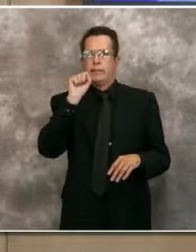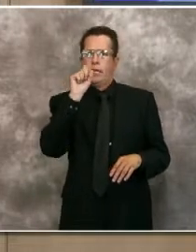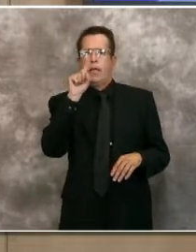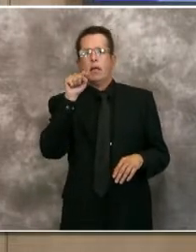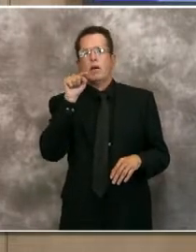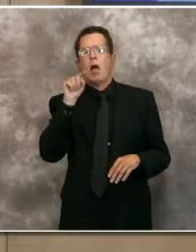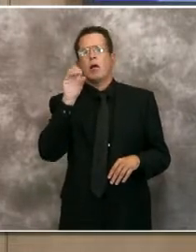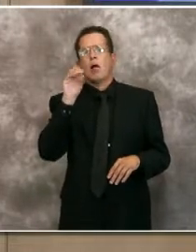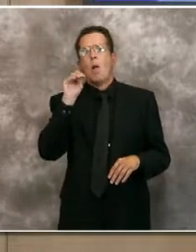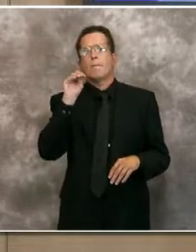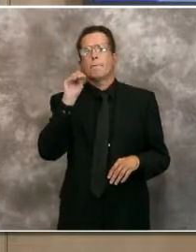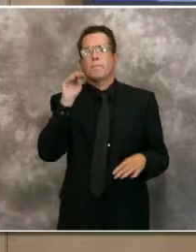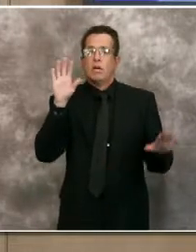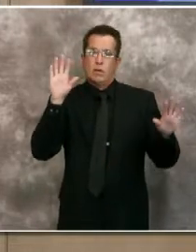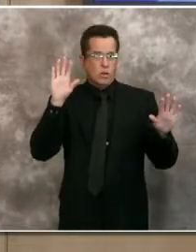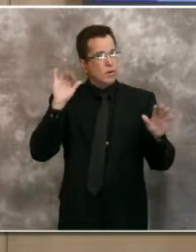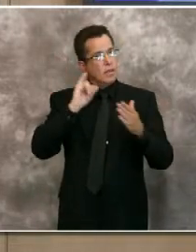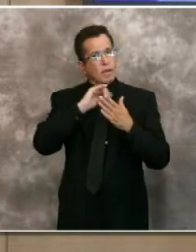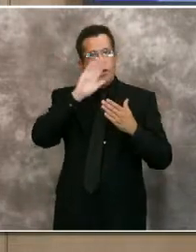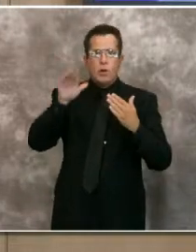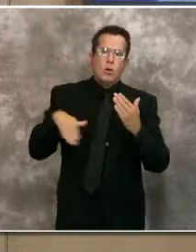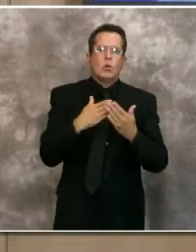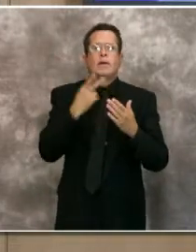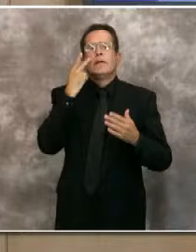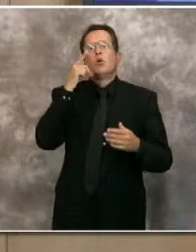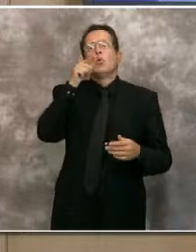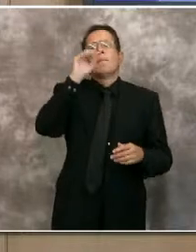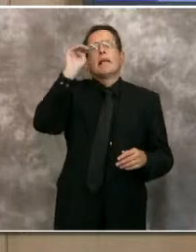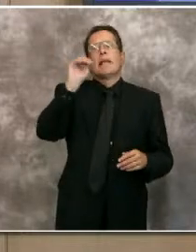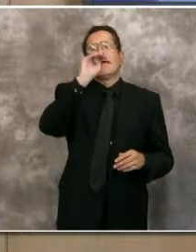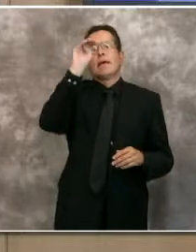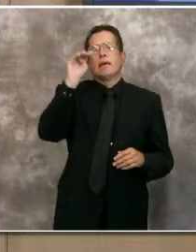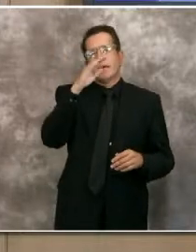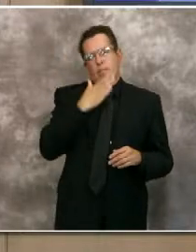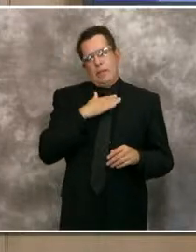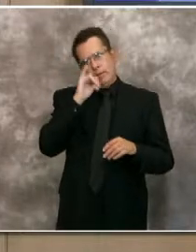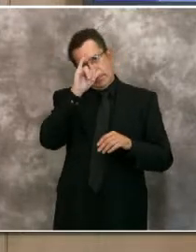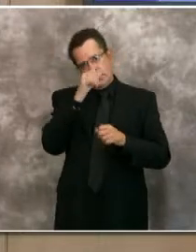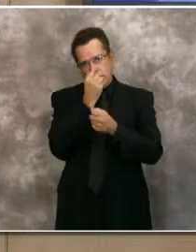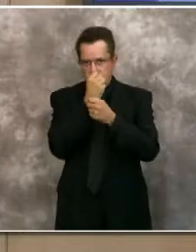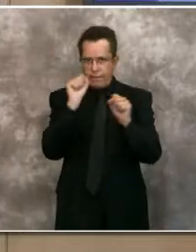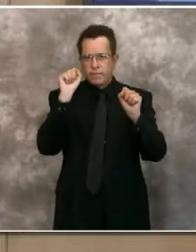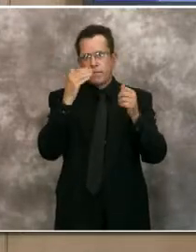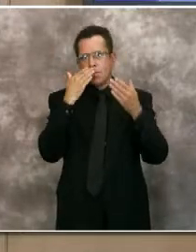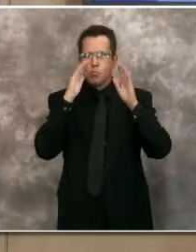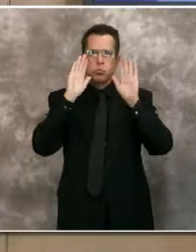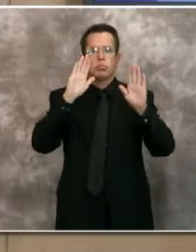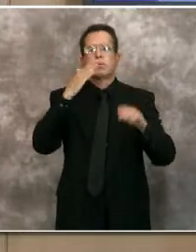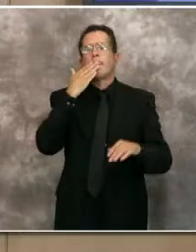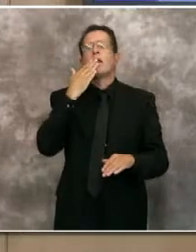coronavirus-sd.com. So we'll see you again on Monday. Until then, stay safe, San Diego. Thank you.